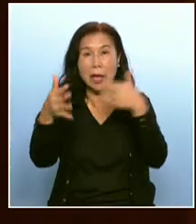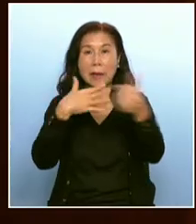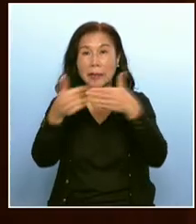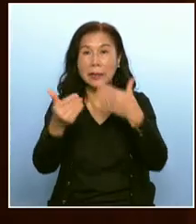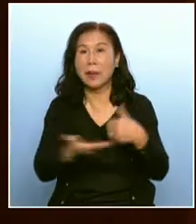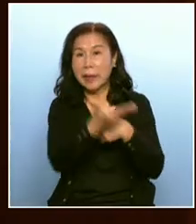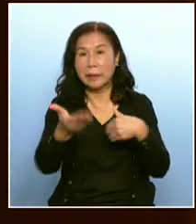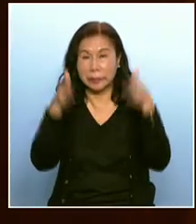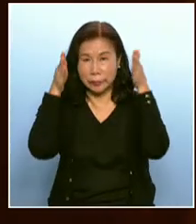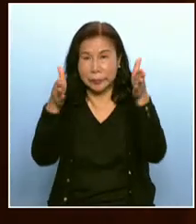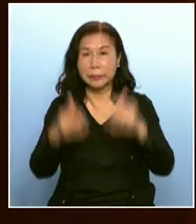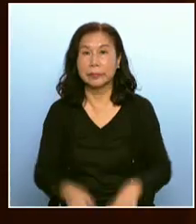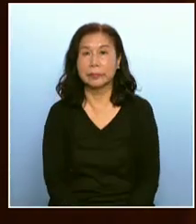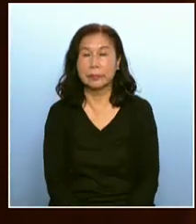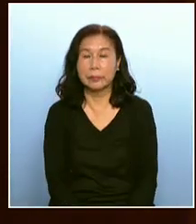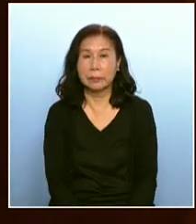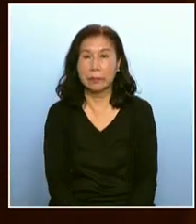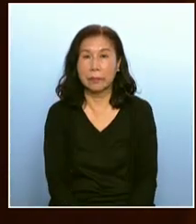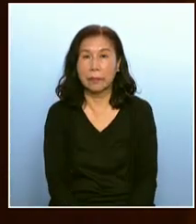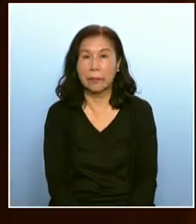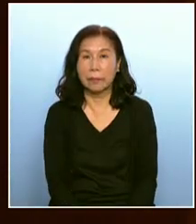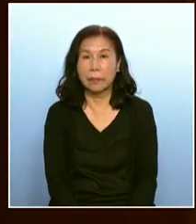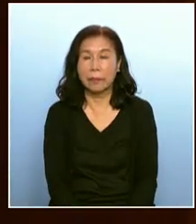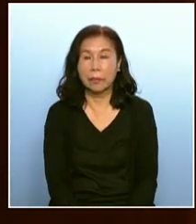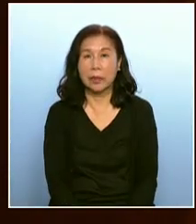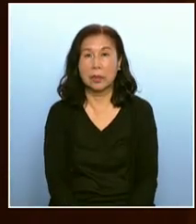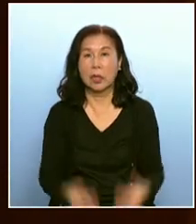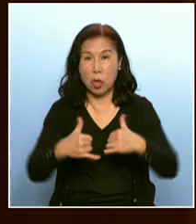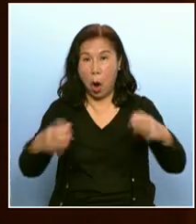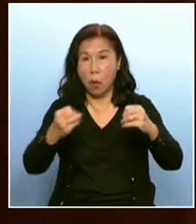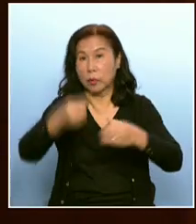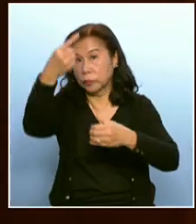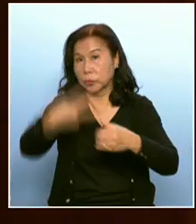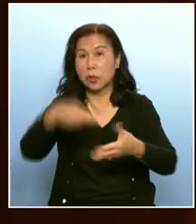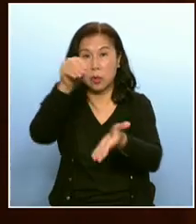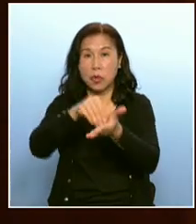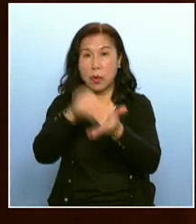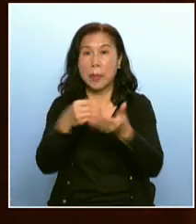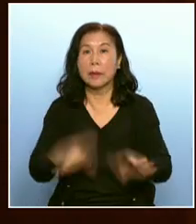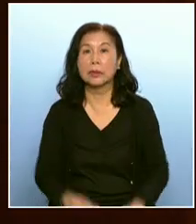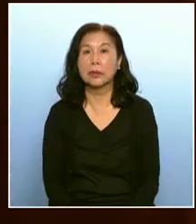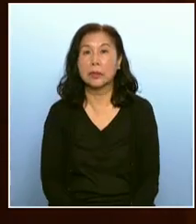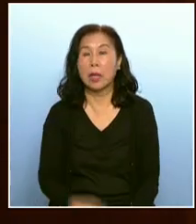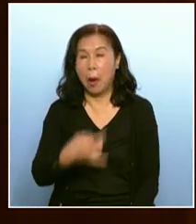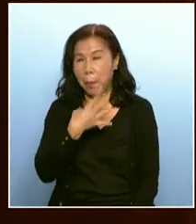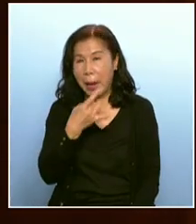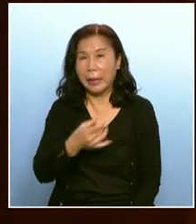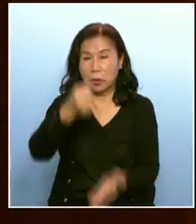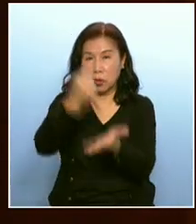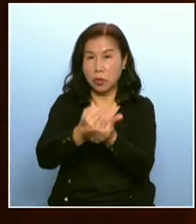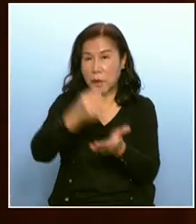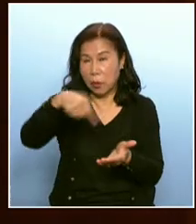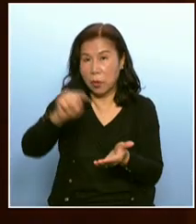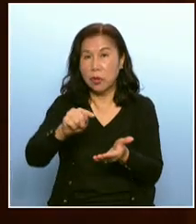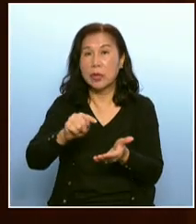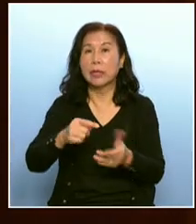Now we'll continue to read to members things that you have to pay attention to. According to the